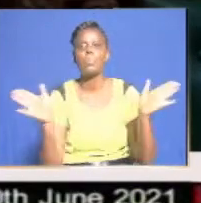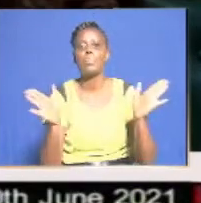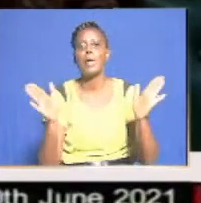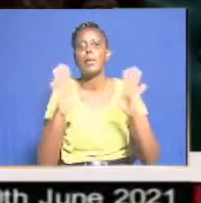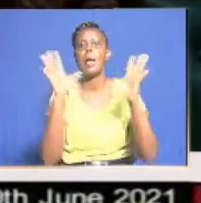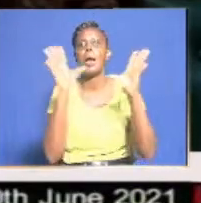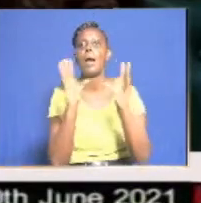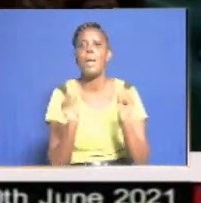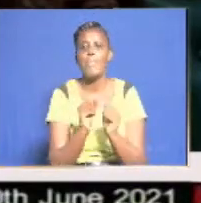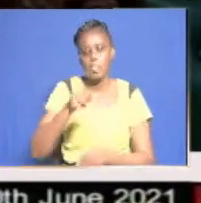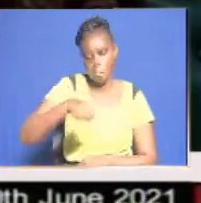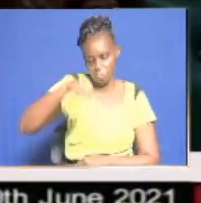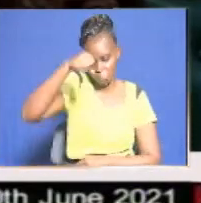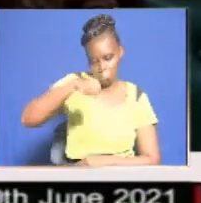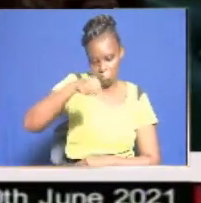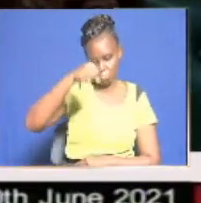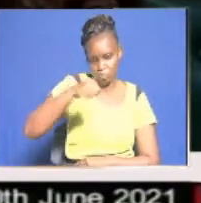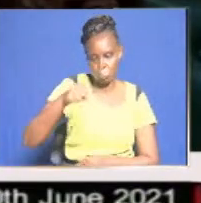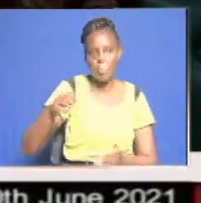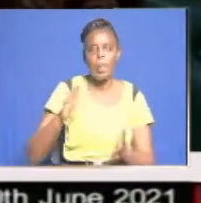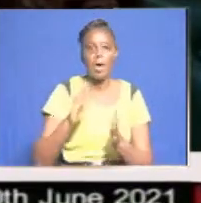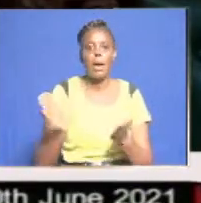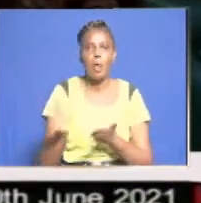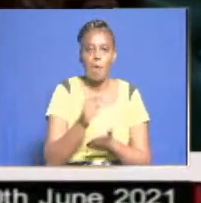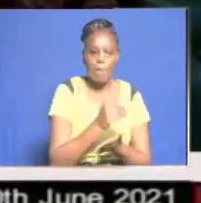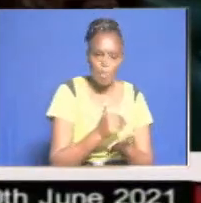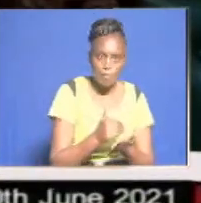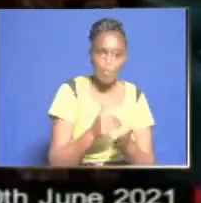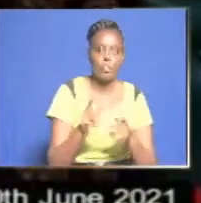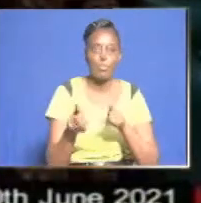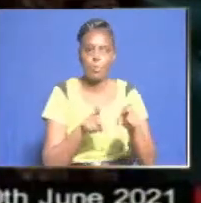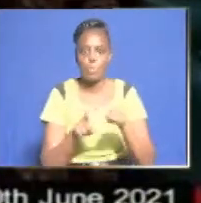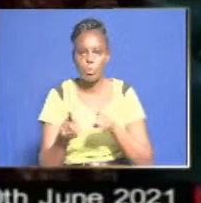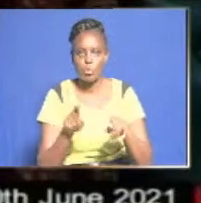highlights and revenue-raising measures of the national government.